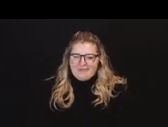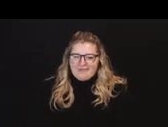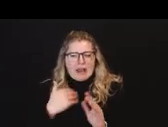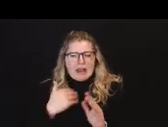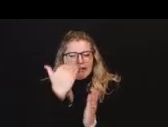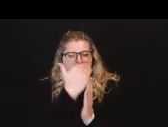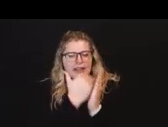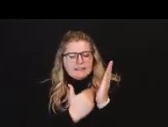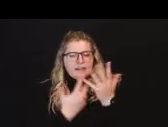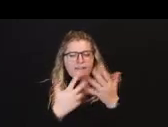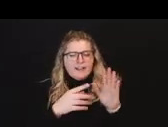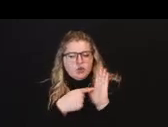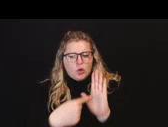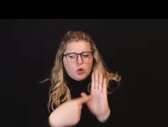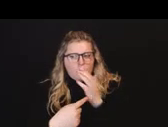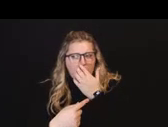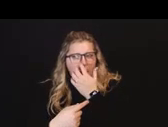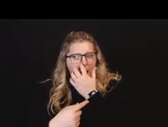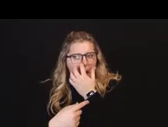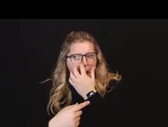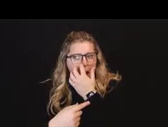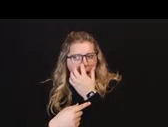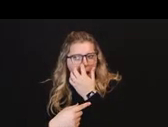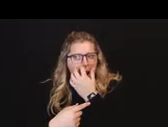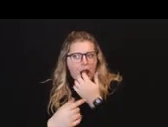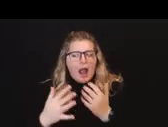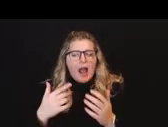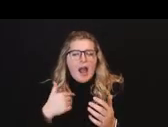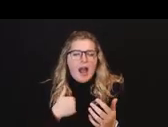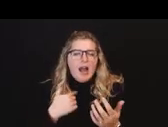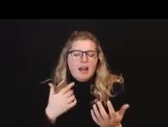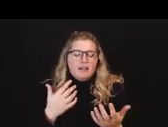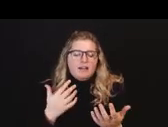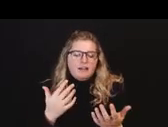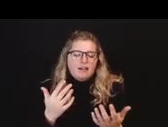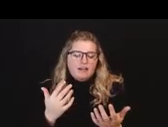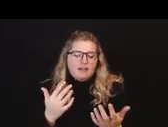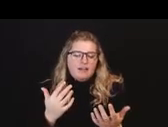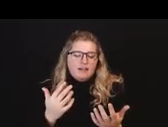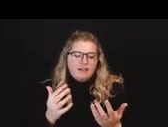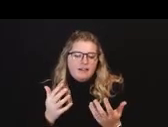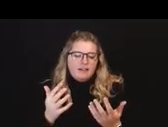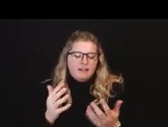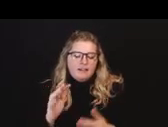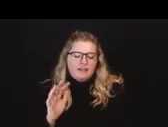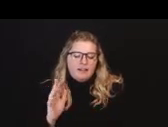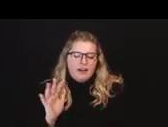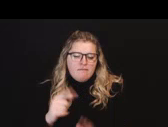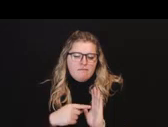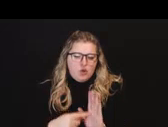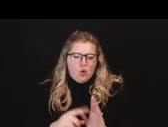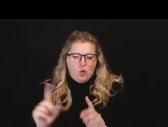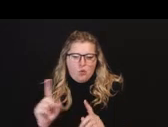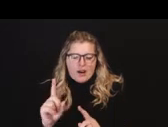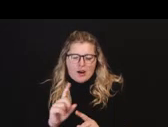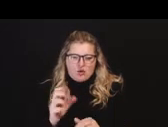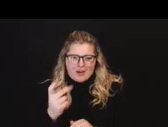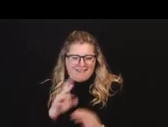I was pointing to the WCAG, even though I was pointing to where that was referenced in the